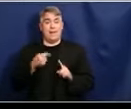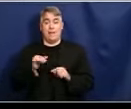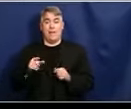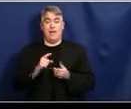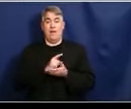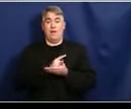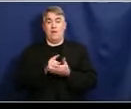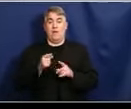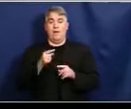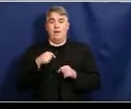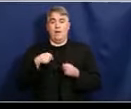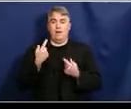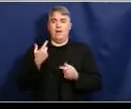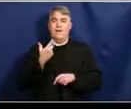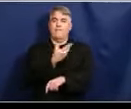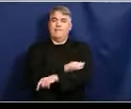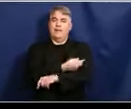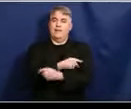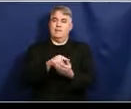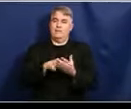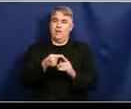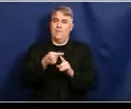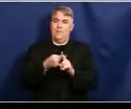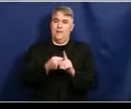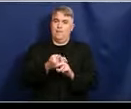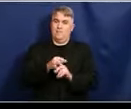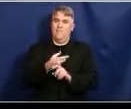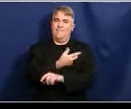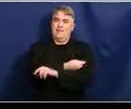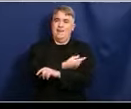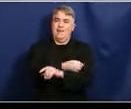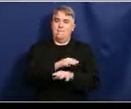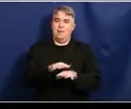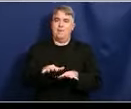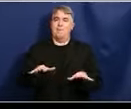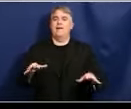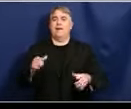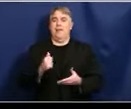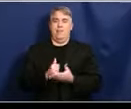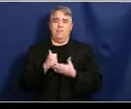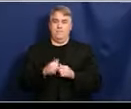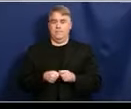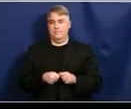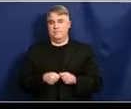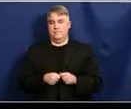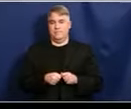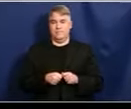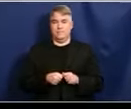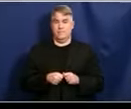earlier. But also we realized that people are adhering to the